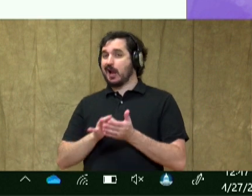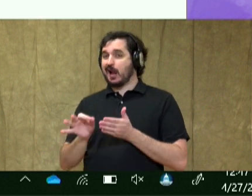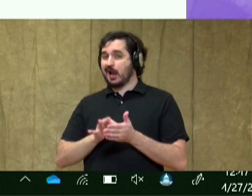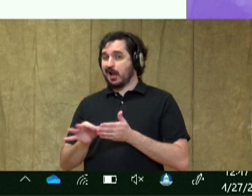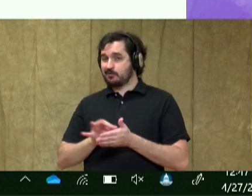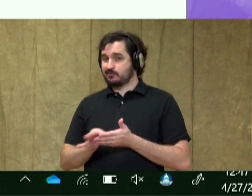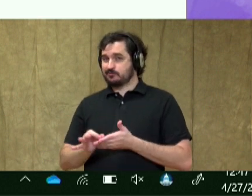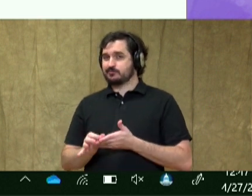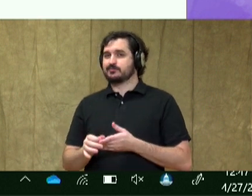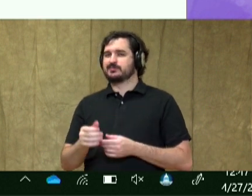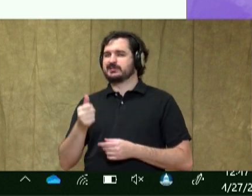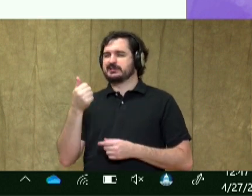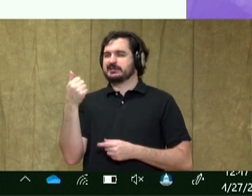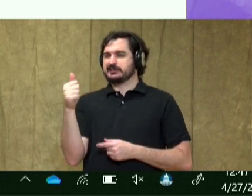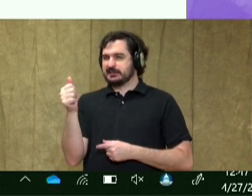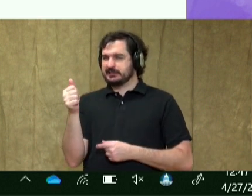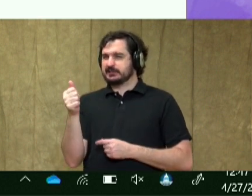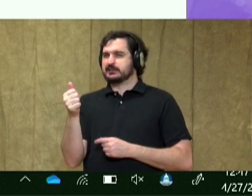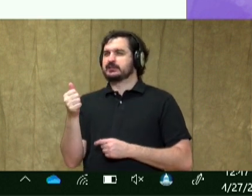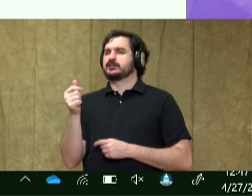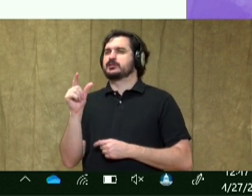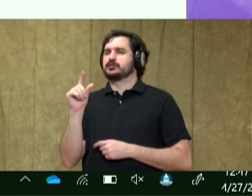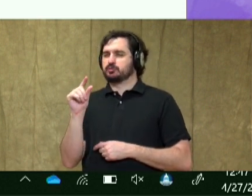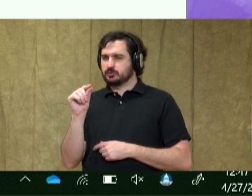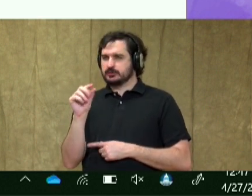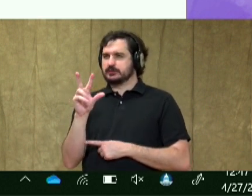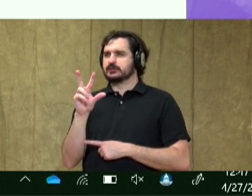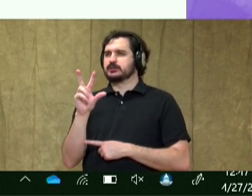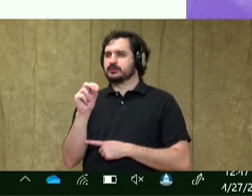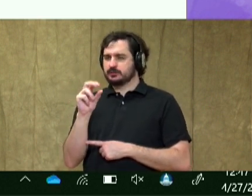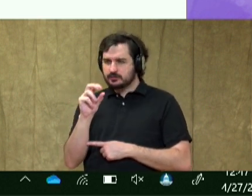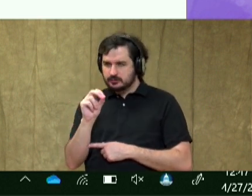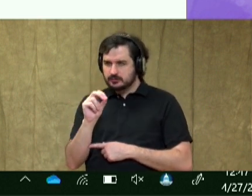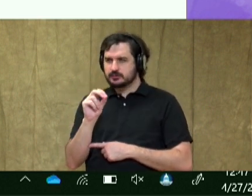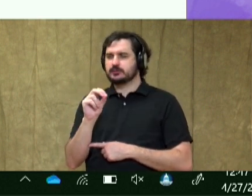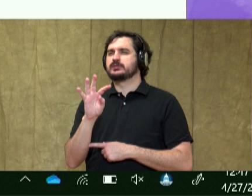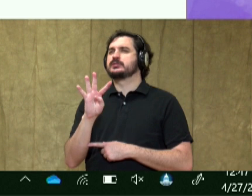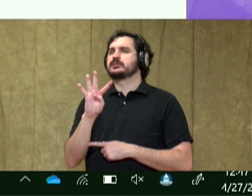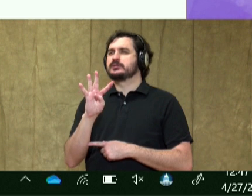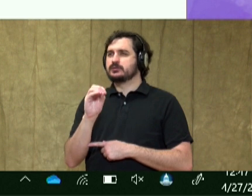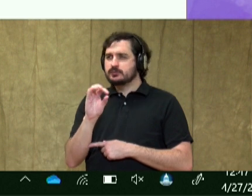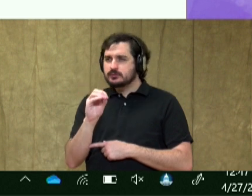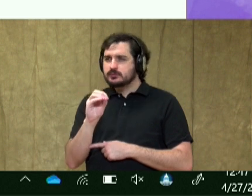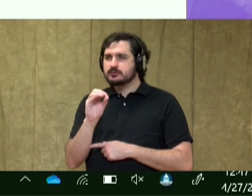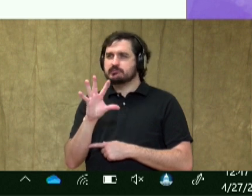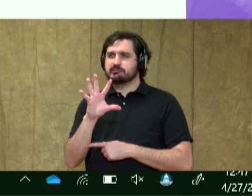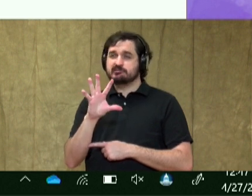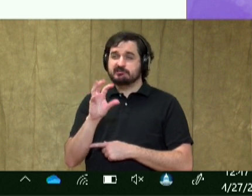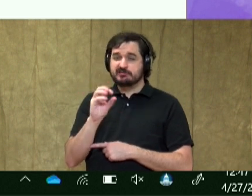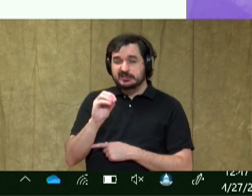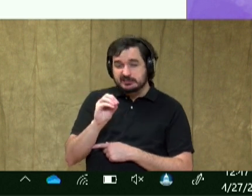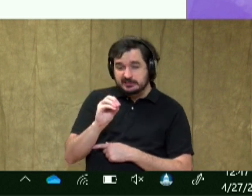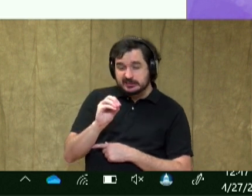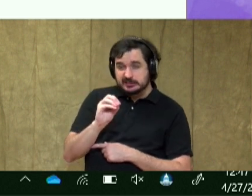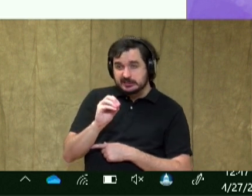10, 20, 30, 40,